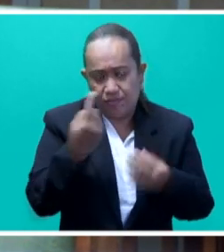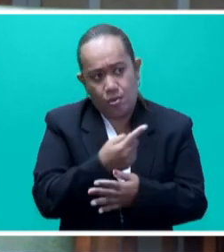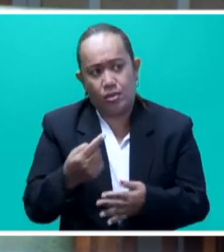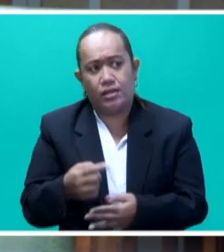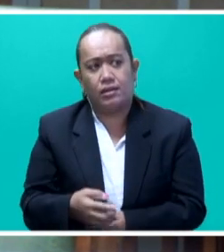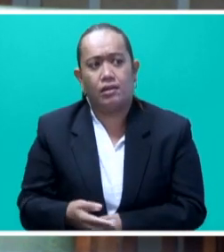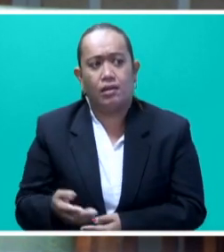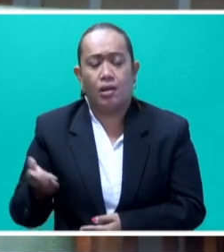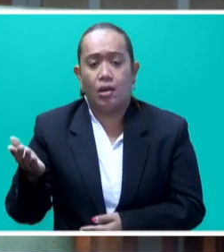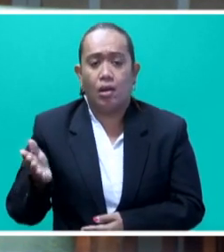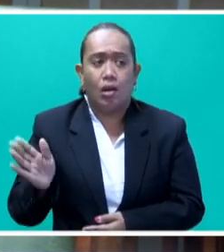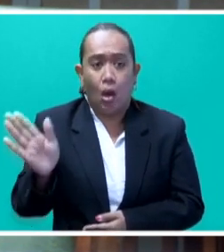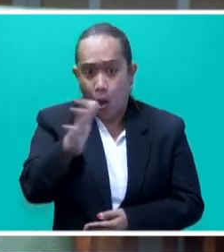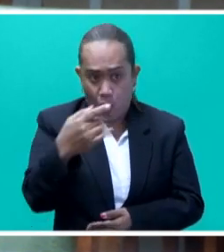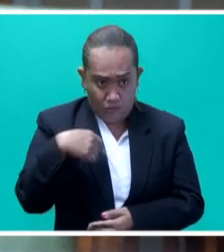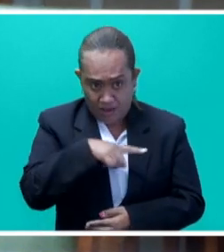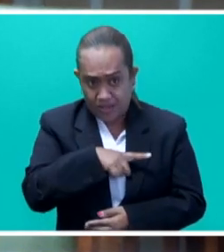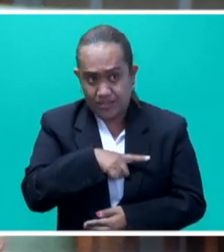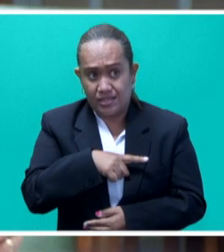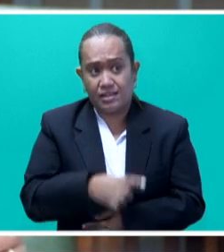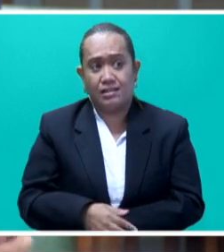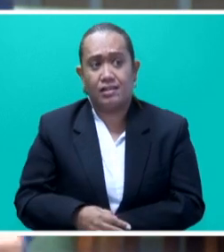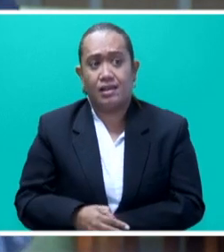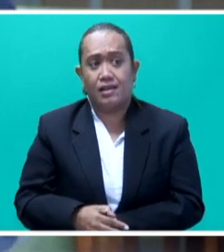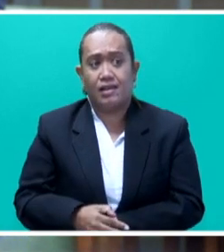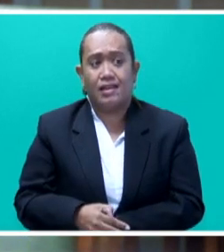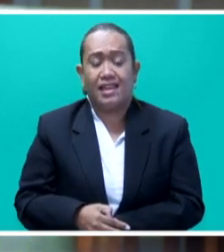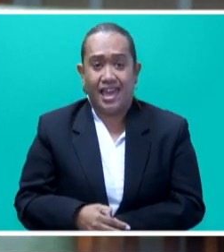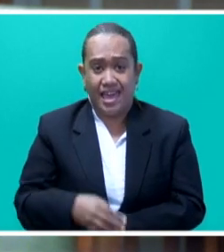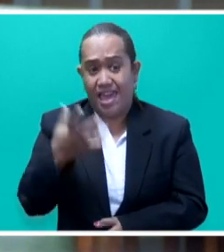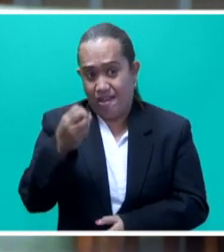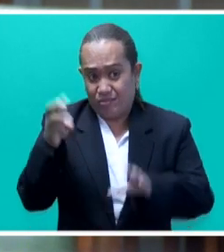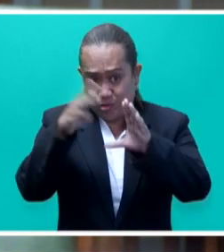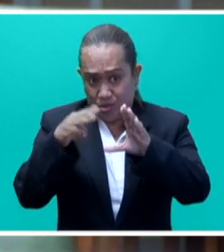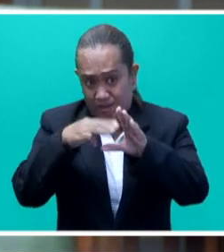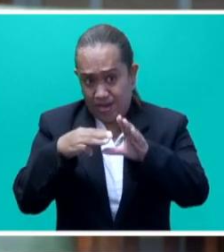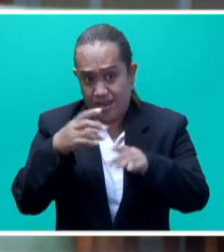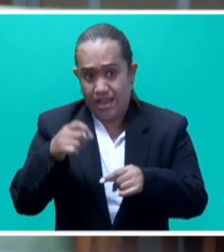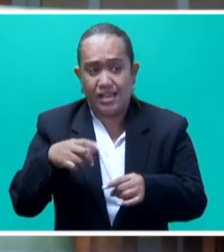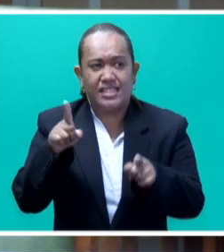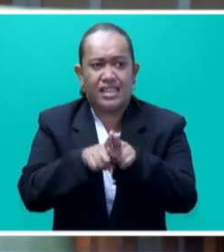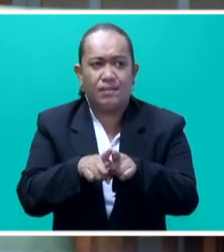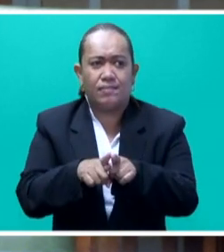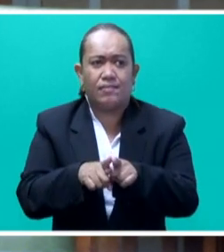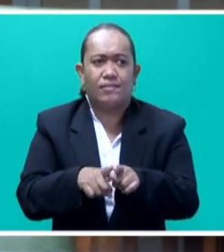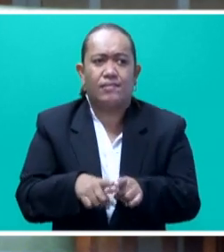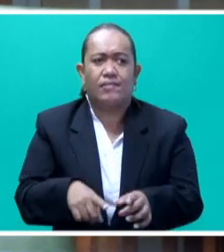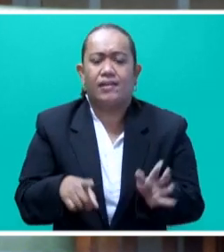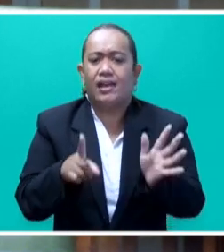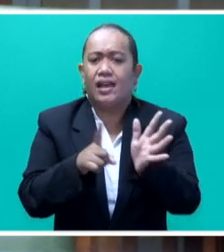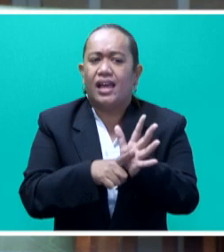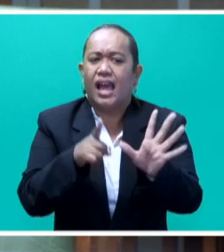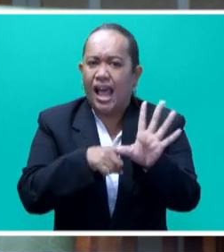here, Honorable Linda Tambuya, who is very, very popular on social media, for her to be on Viber, everybody to be on